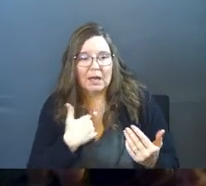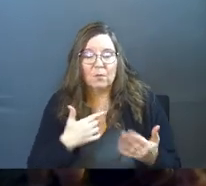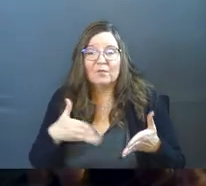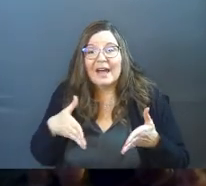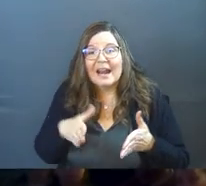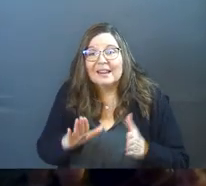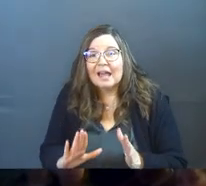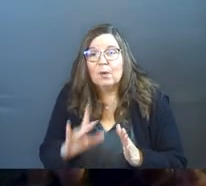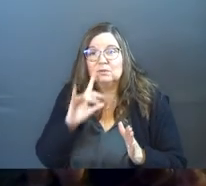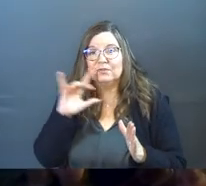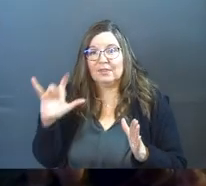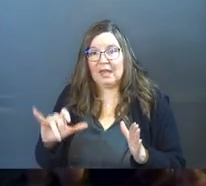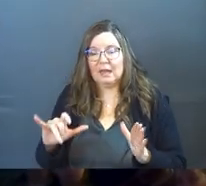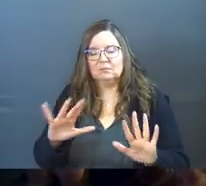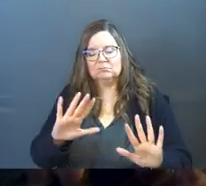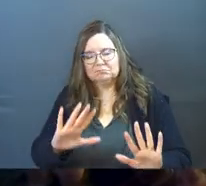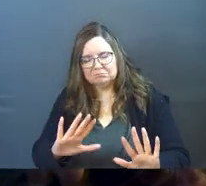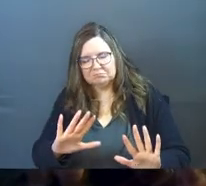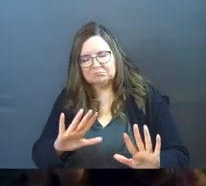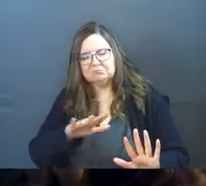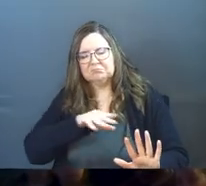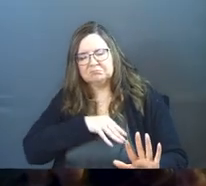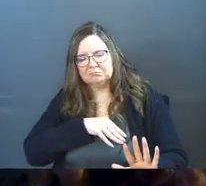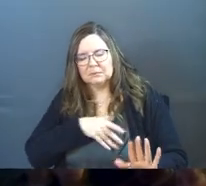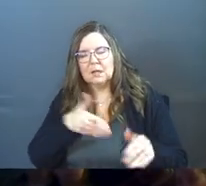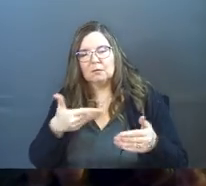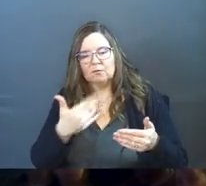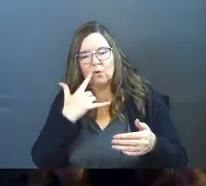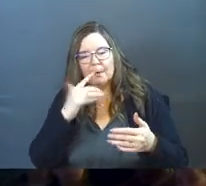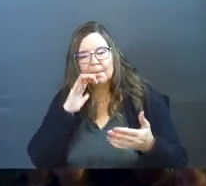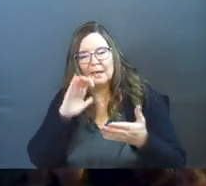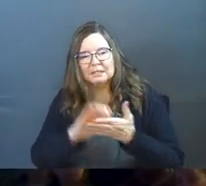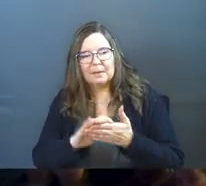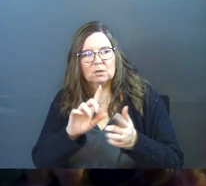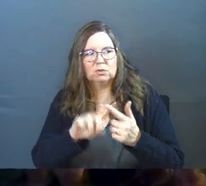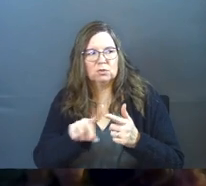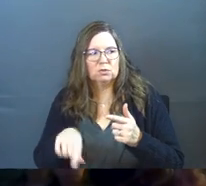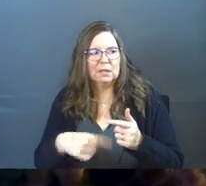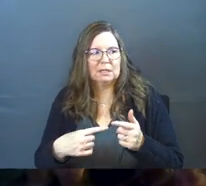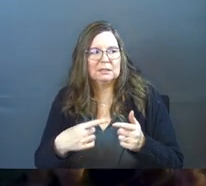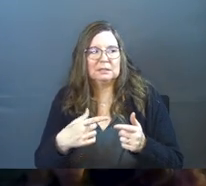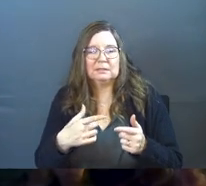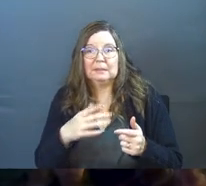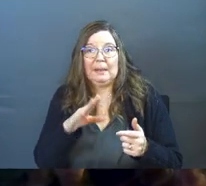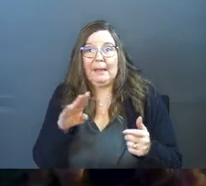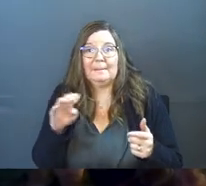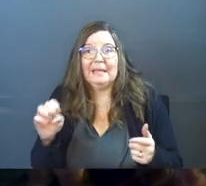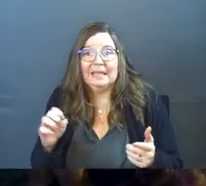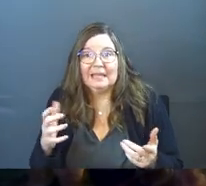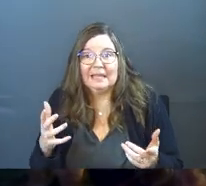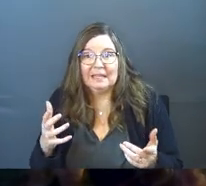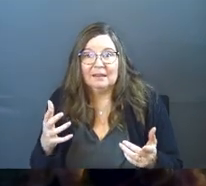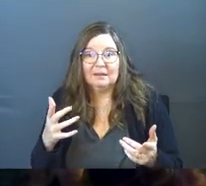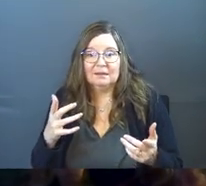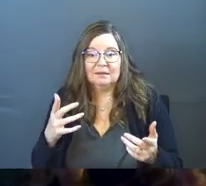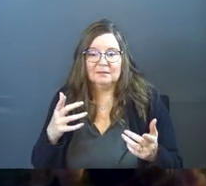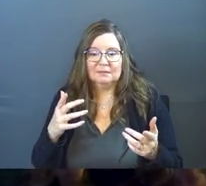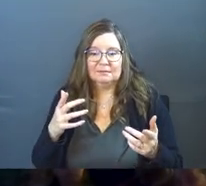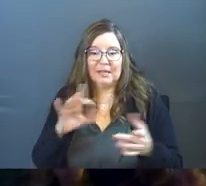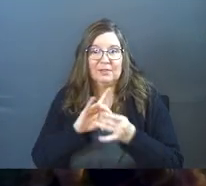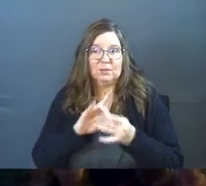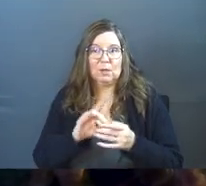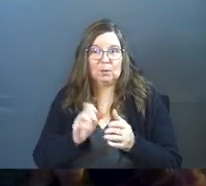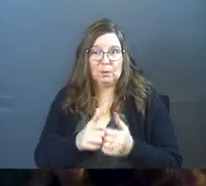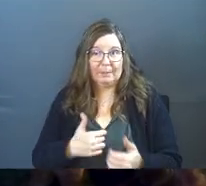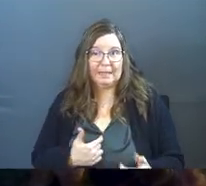an allowance for that. There's going to be room for my spouse to just like be in this relationship